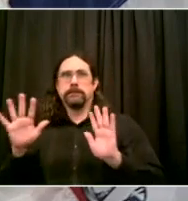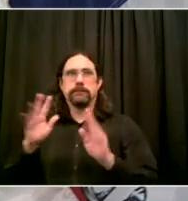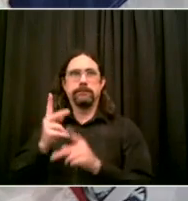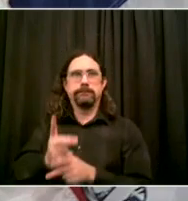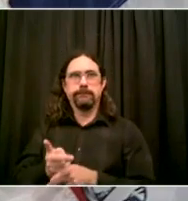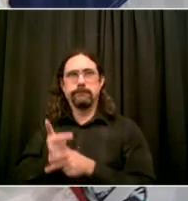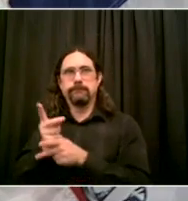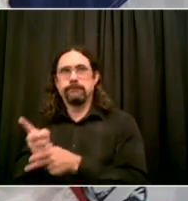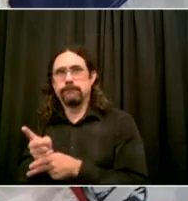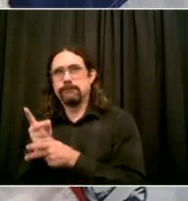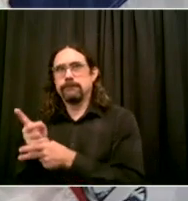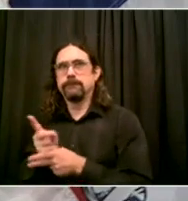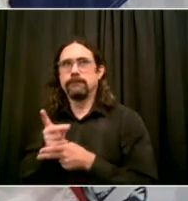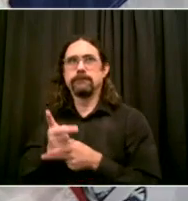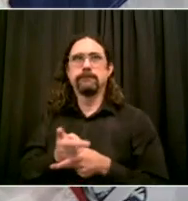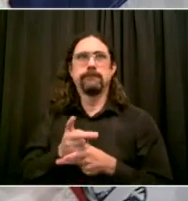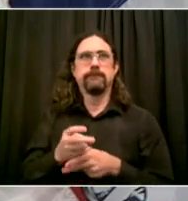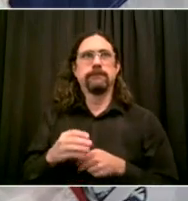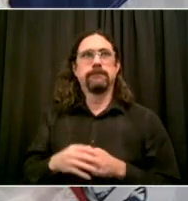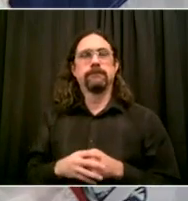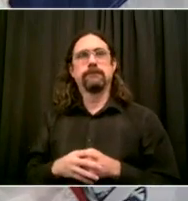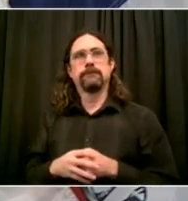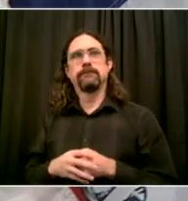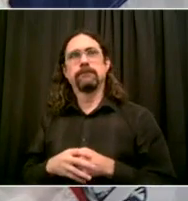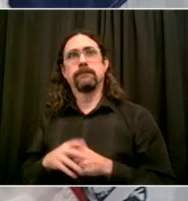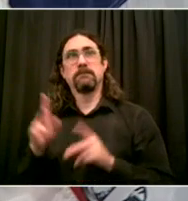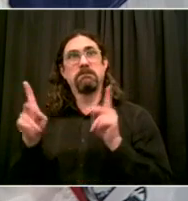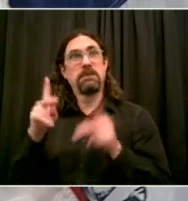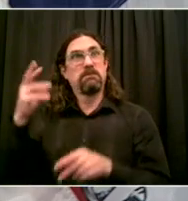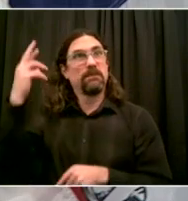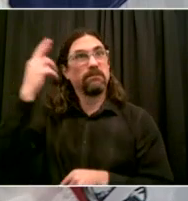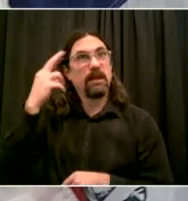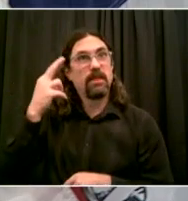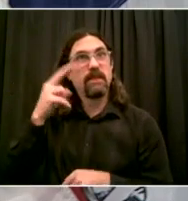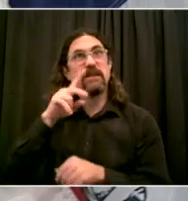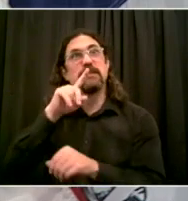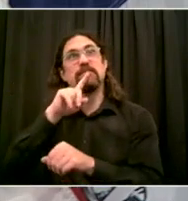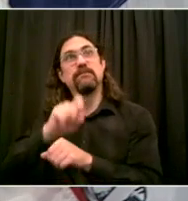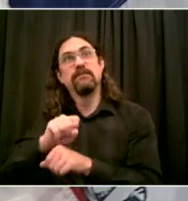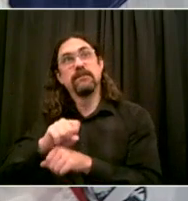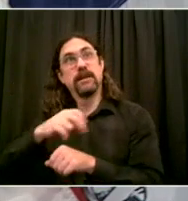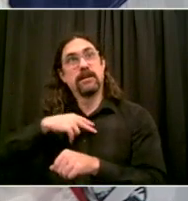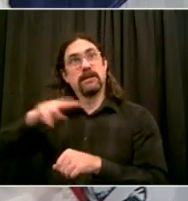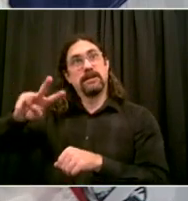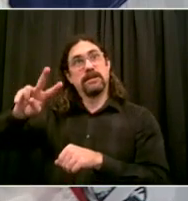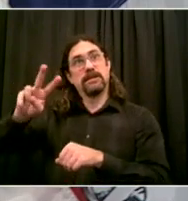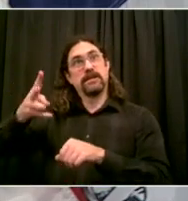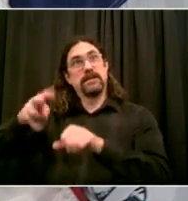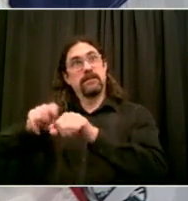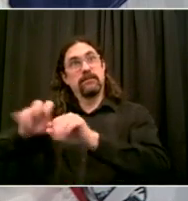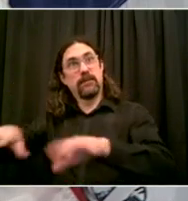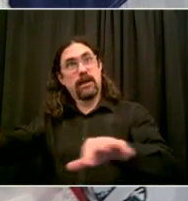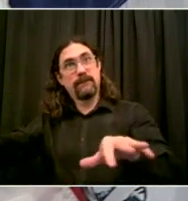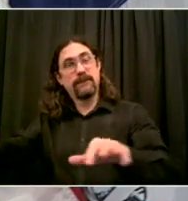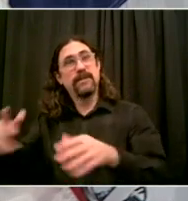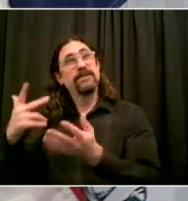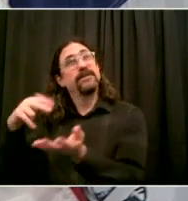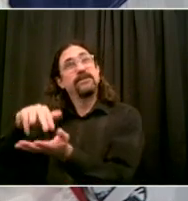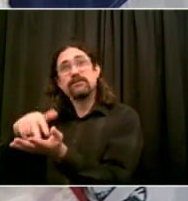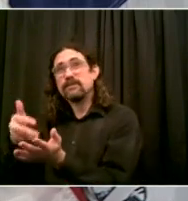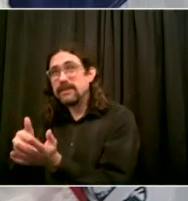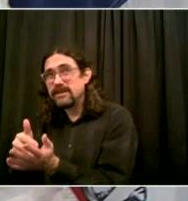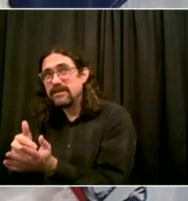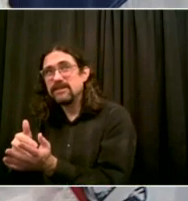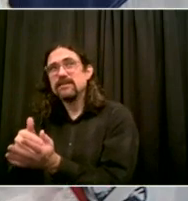lot more restrictions. It means, unfortunately, could mean even having to shut down parts of our economy again, which would be horrible for the